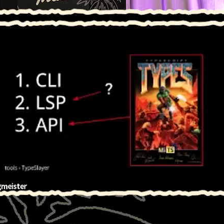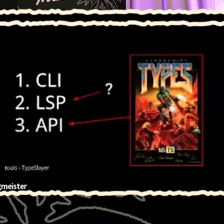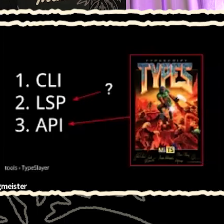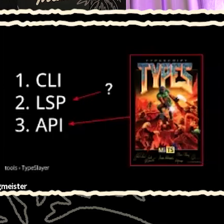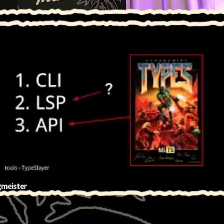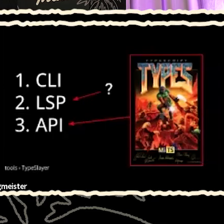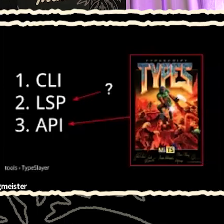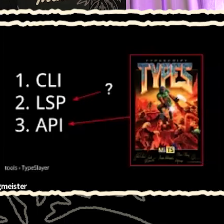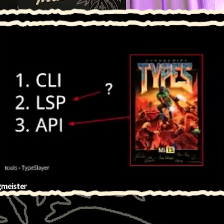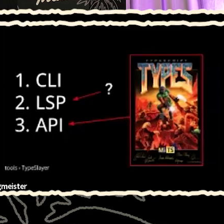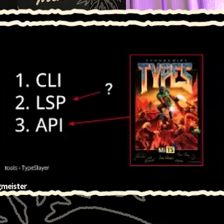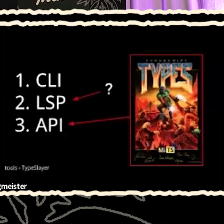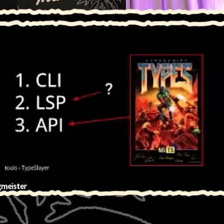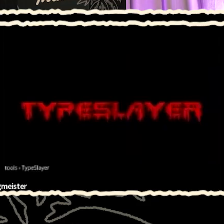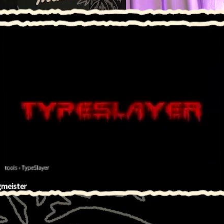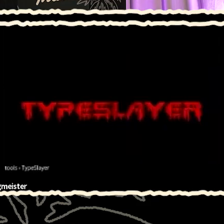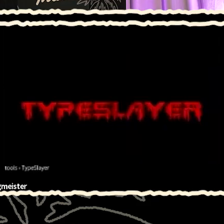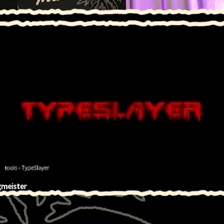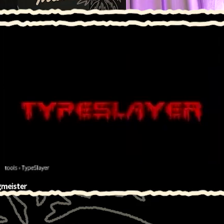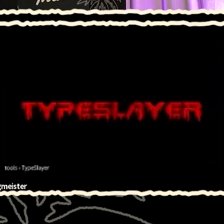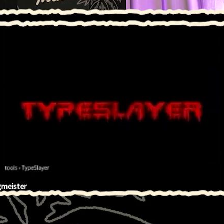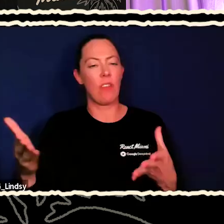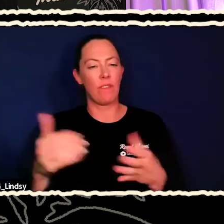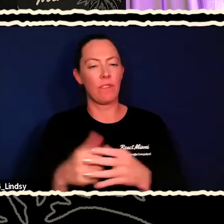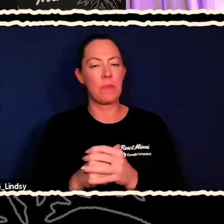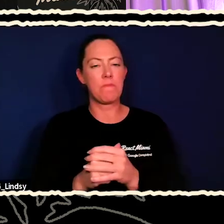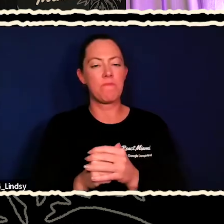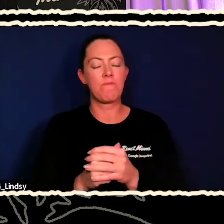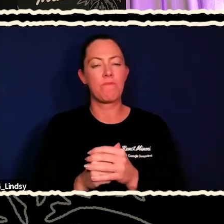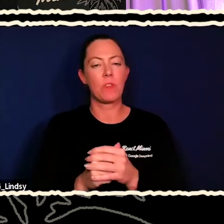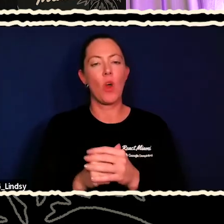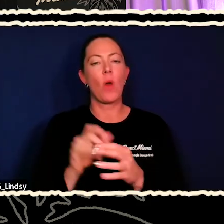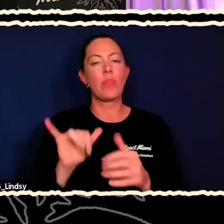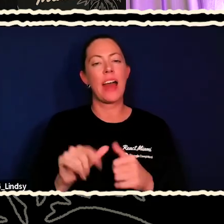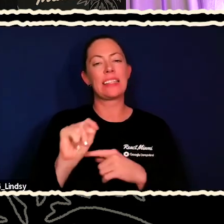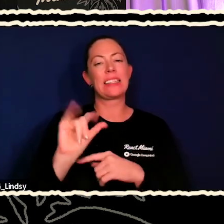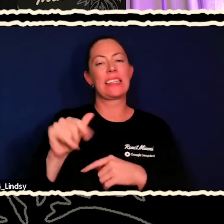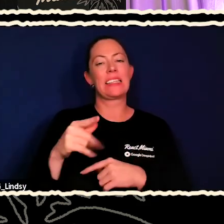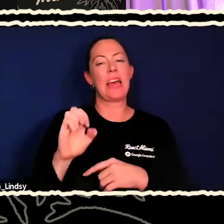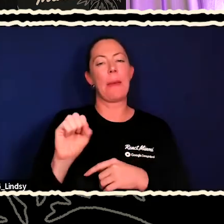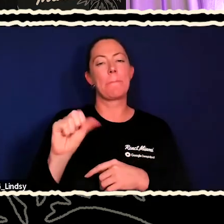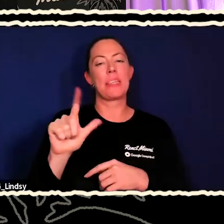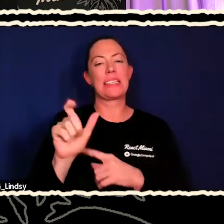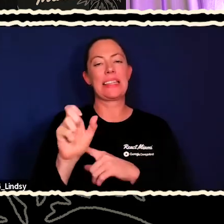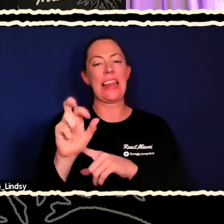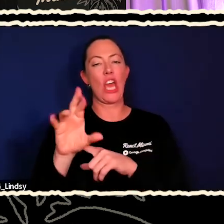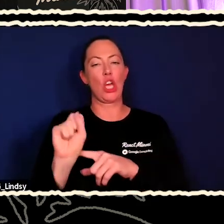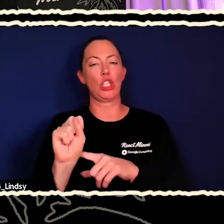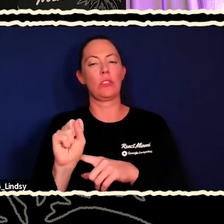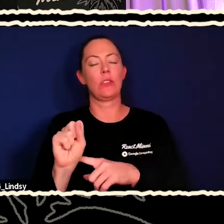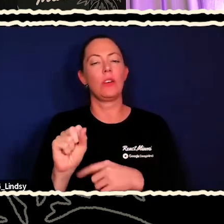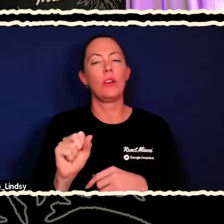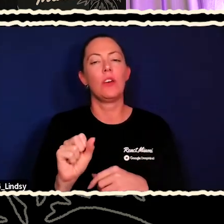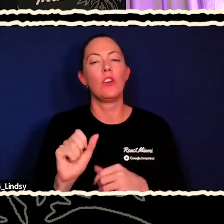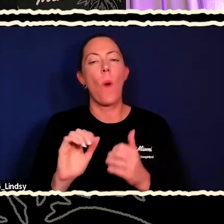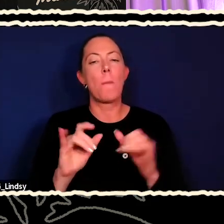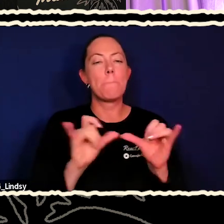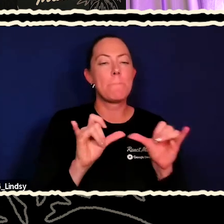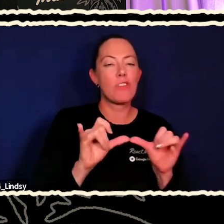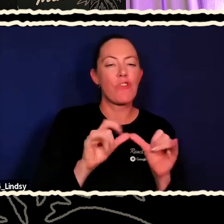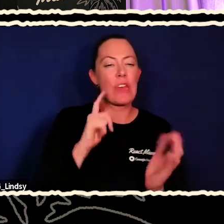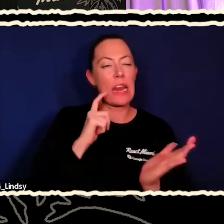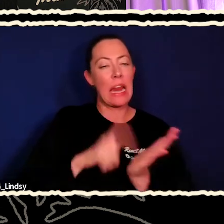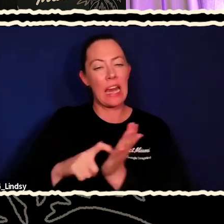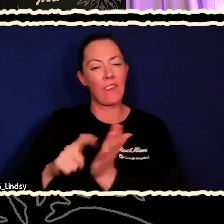we profile LSP performance, for example? So that's what TypeSlayer's purpose in life is. And measuring and identifying TypeScript type performance